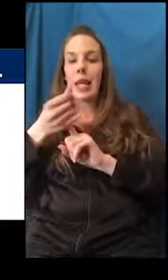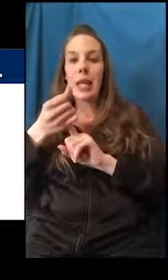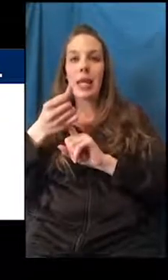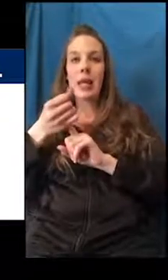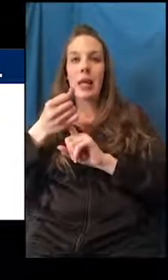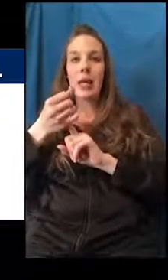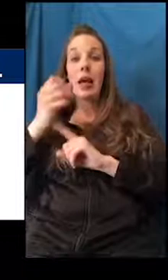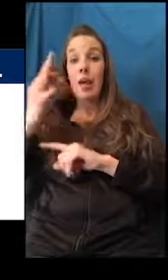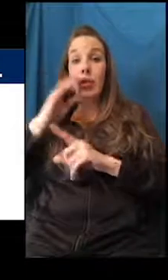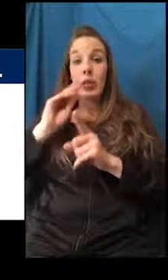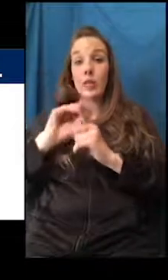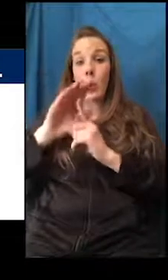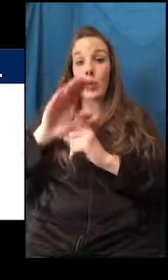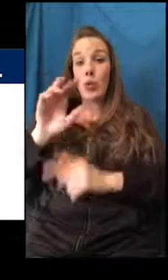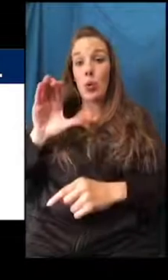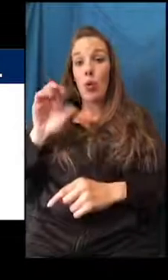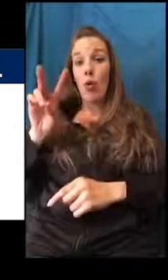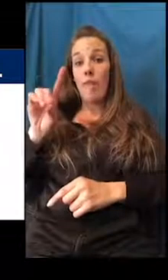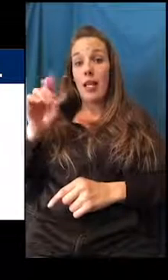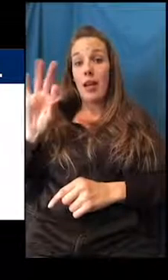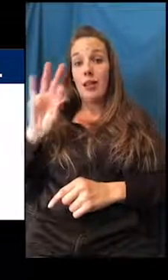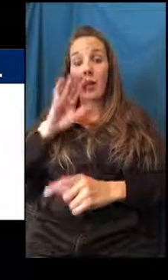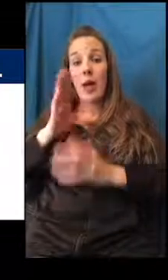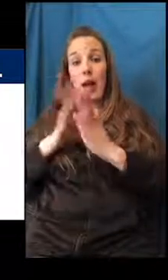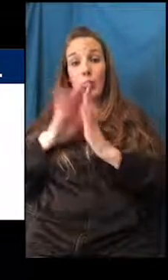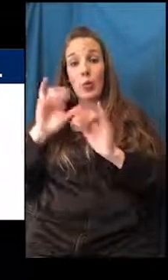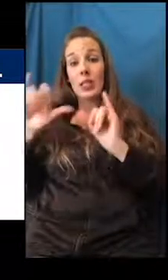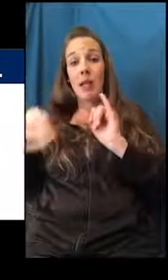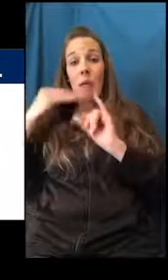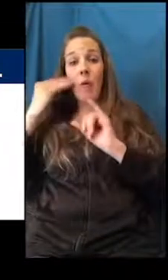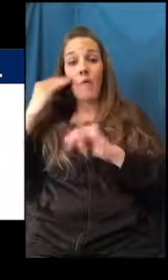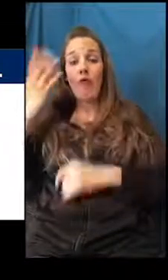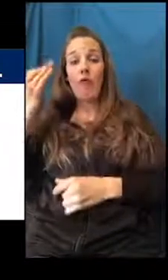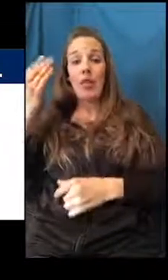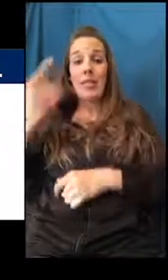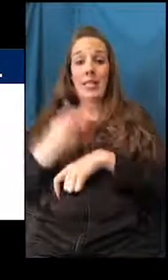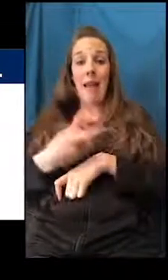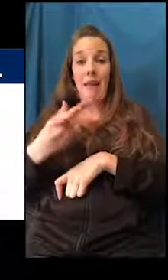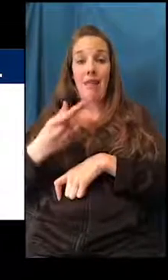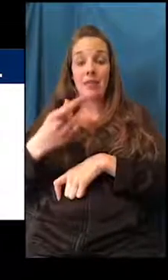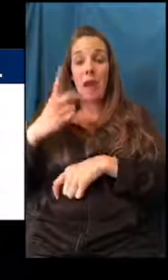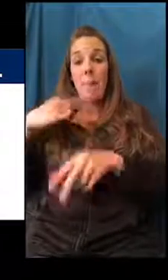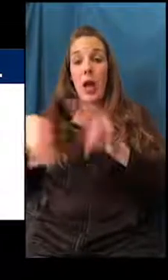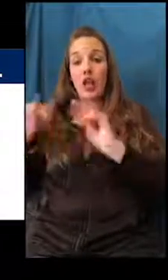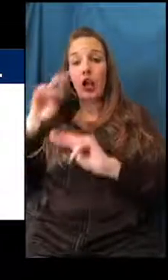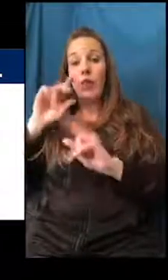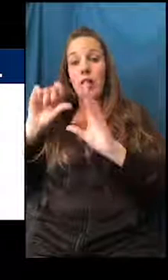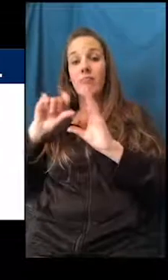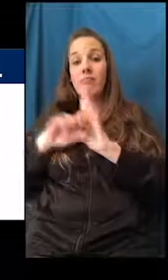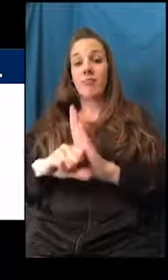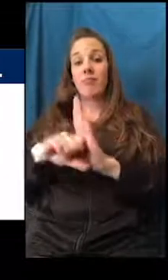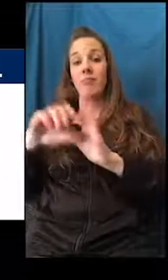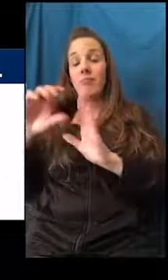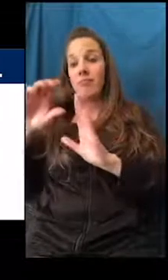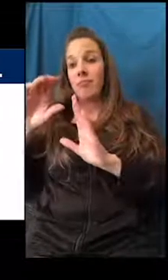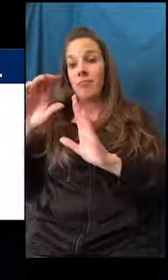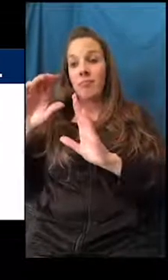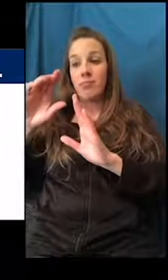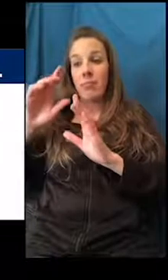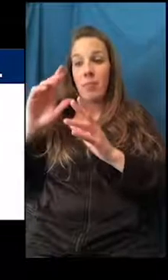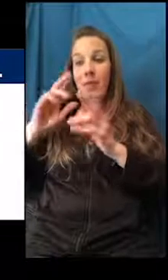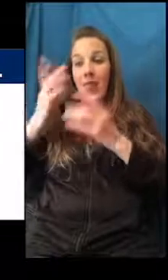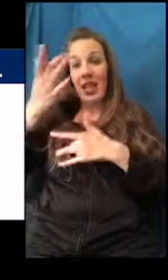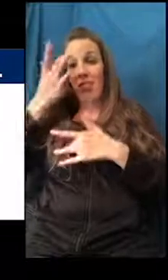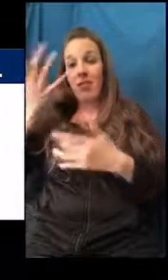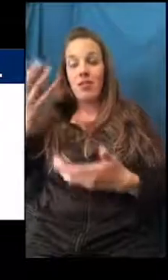exposed to COVID-19, what we ask is that you stay home for 14 days and monitor for signs and symptoms of illness. If